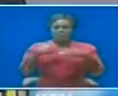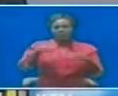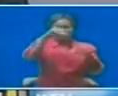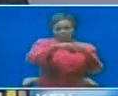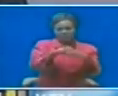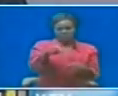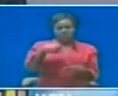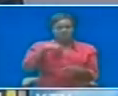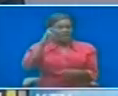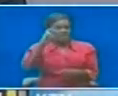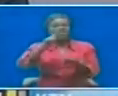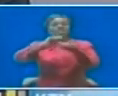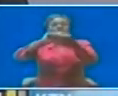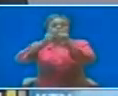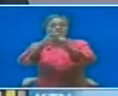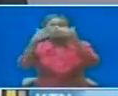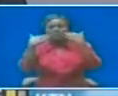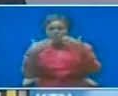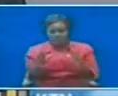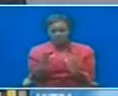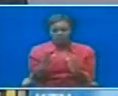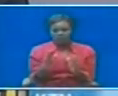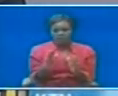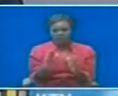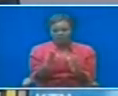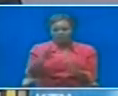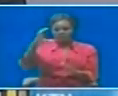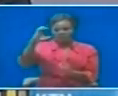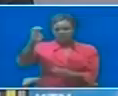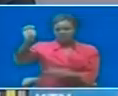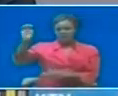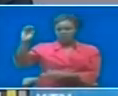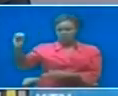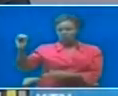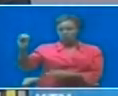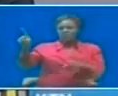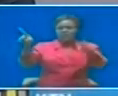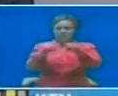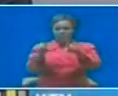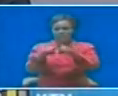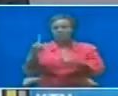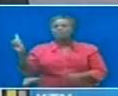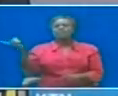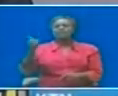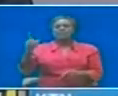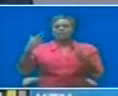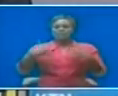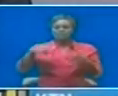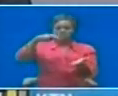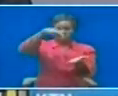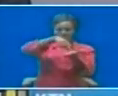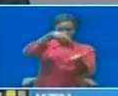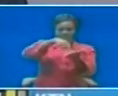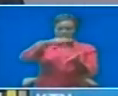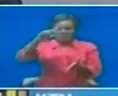that. I've seen an evolution from, you know, CEOs to presidential candidates preparing for